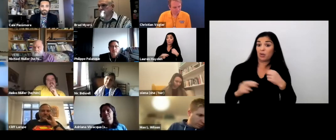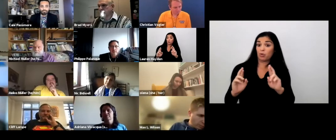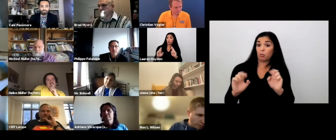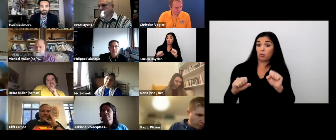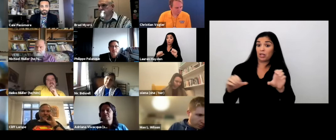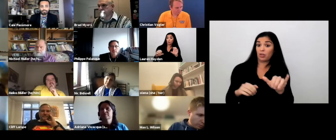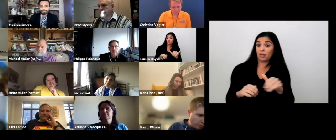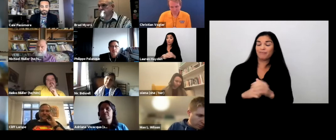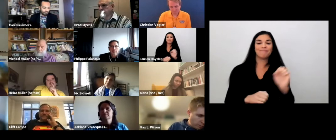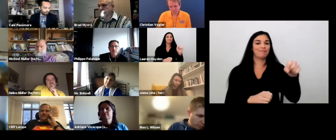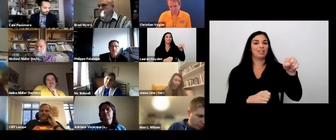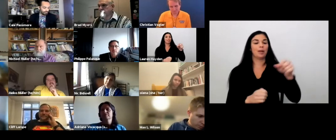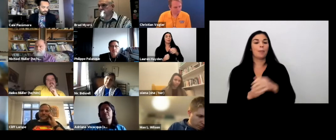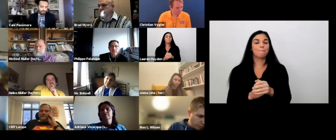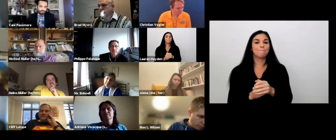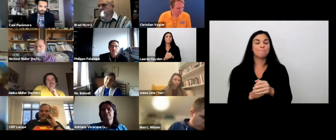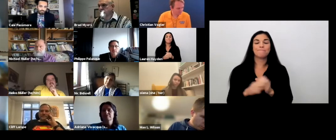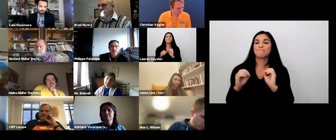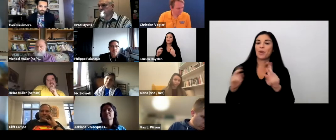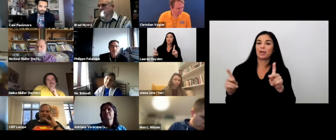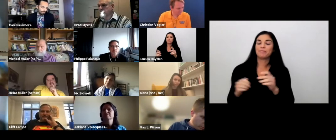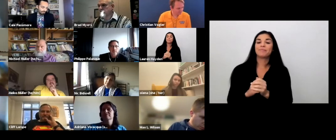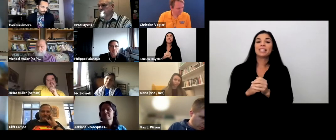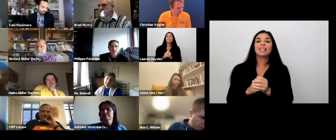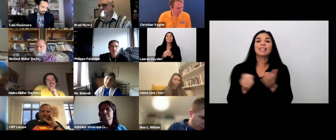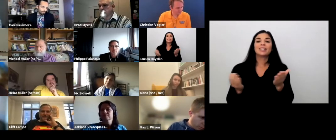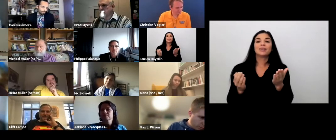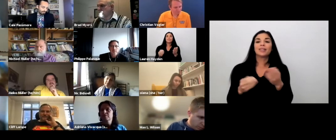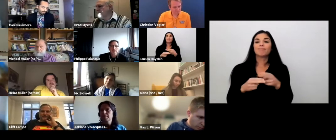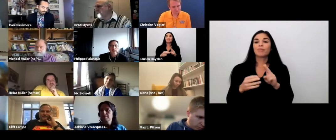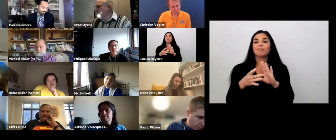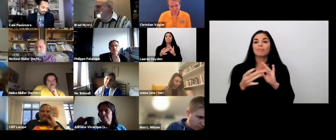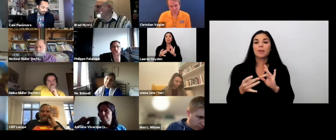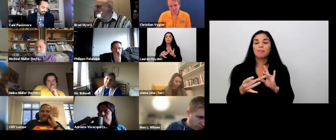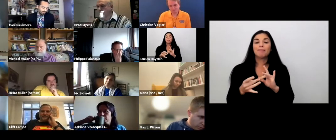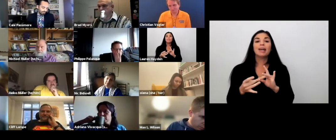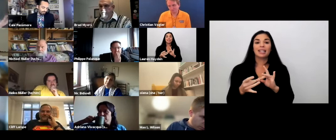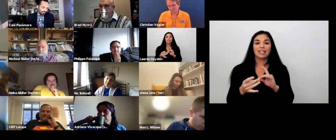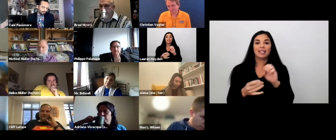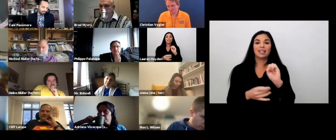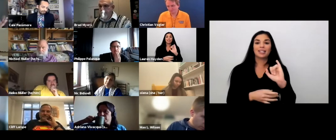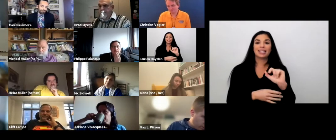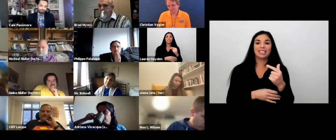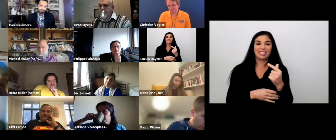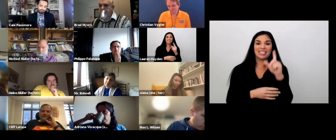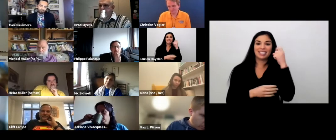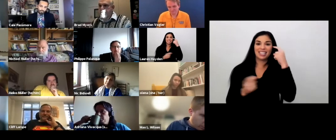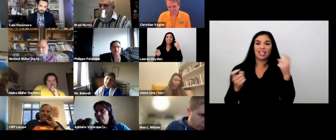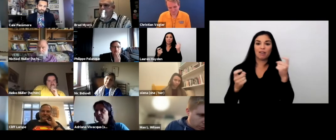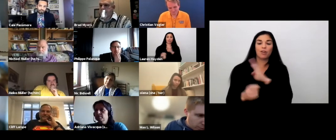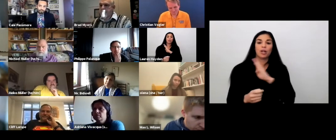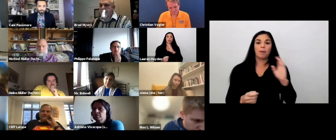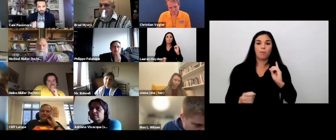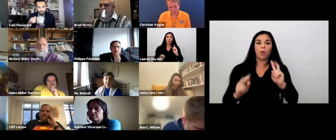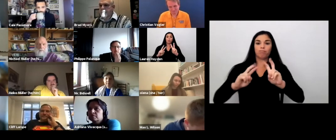Yeah. Okay. So this is just to mention that the SIG governing board, which looks at all of the SIGs across